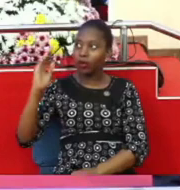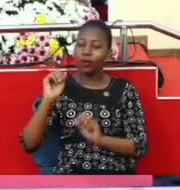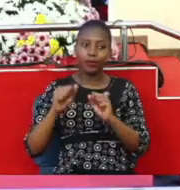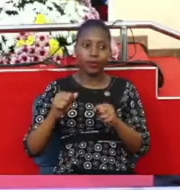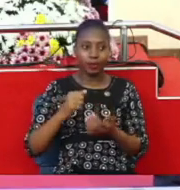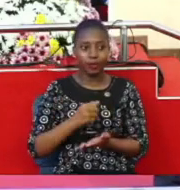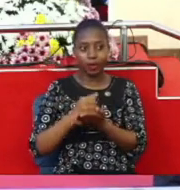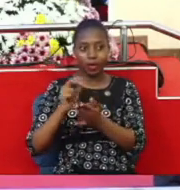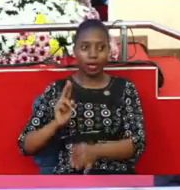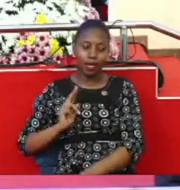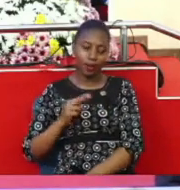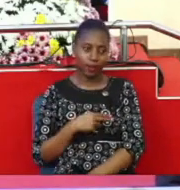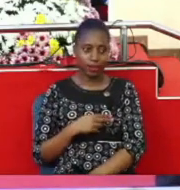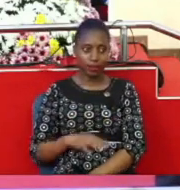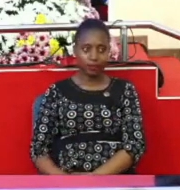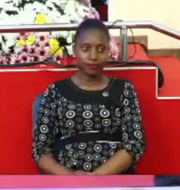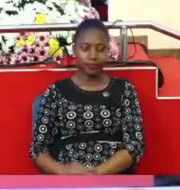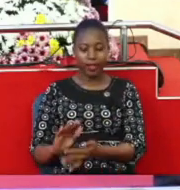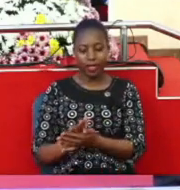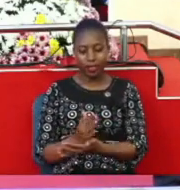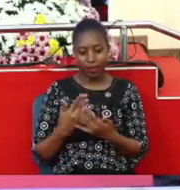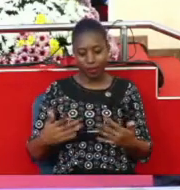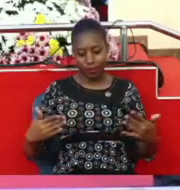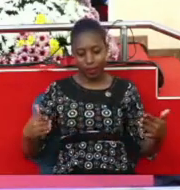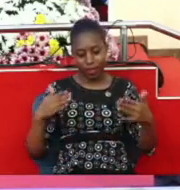that hinder us is anxiety,